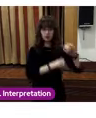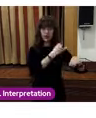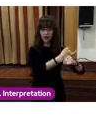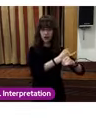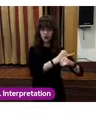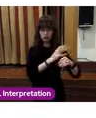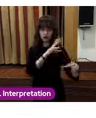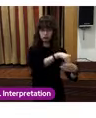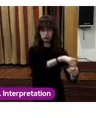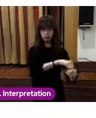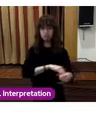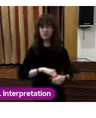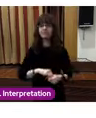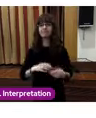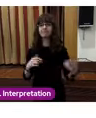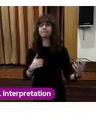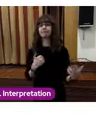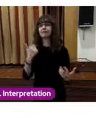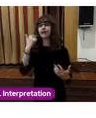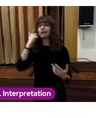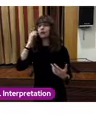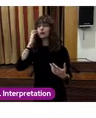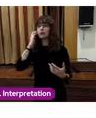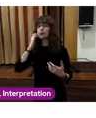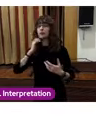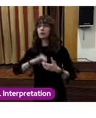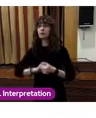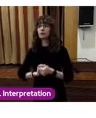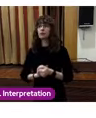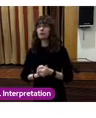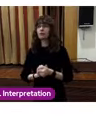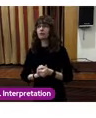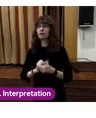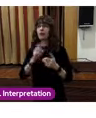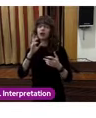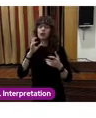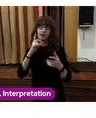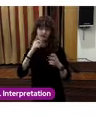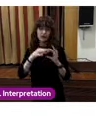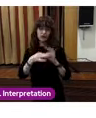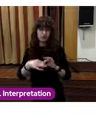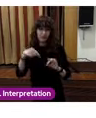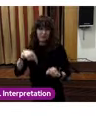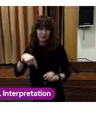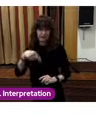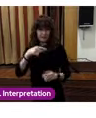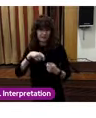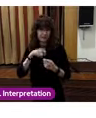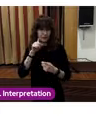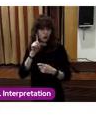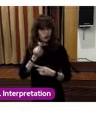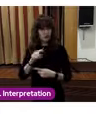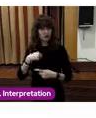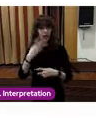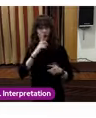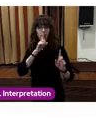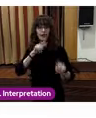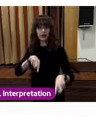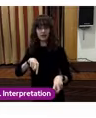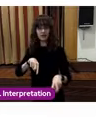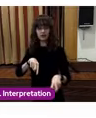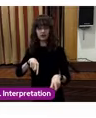that, and for the purpose of the question, I'm going to answer in terms of